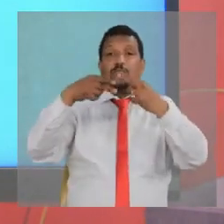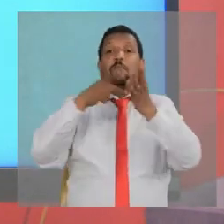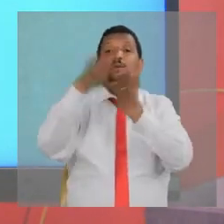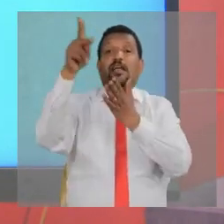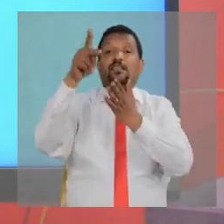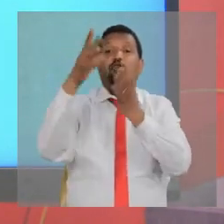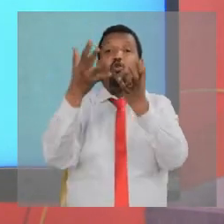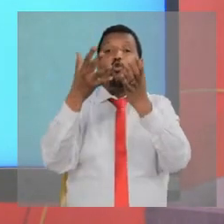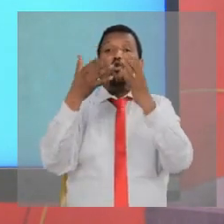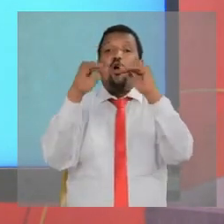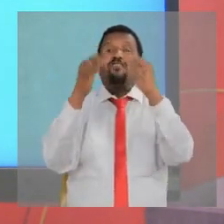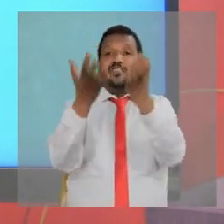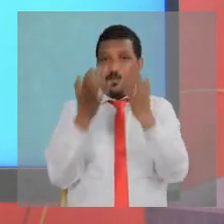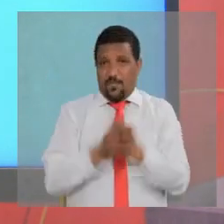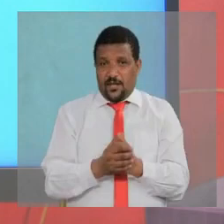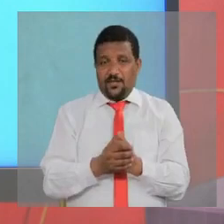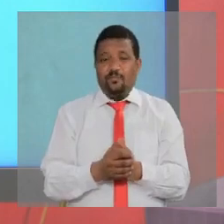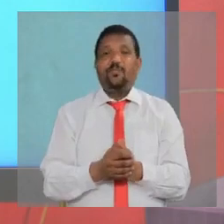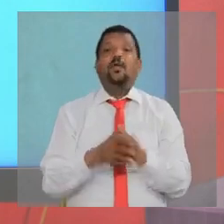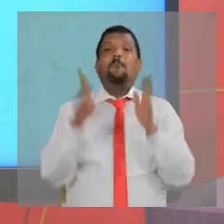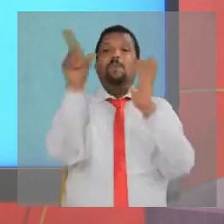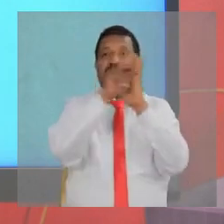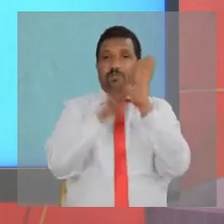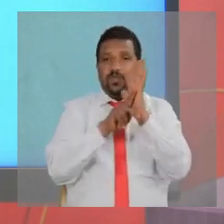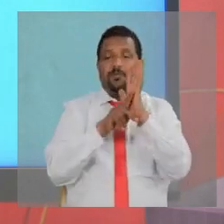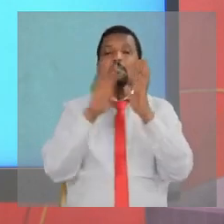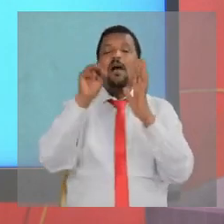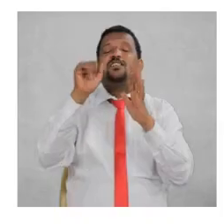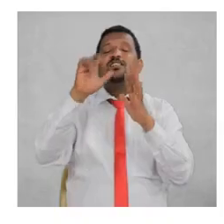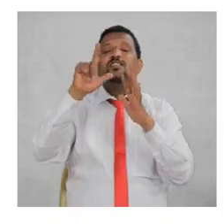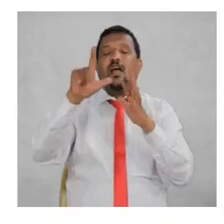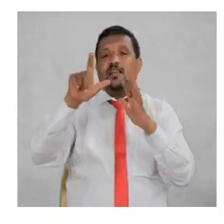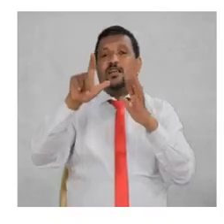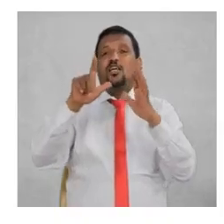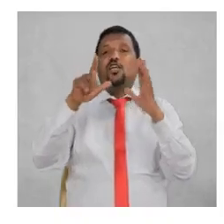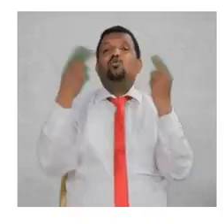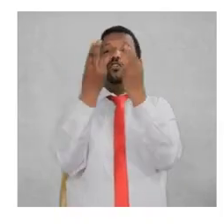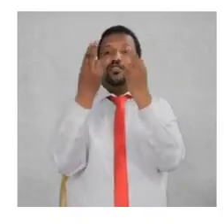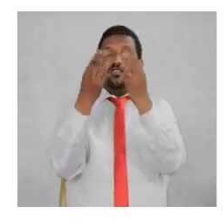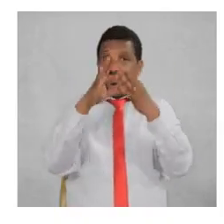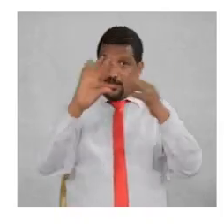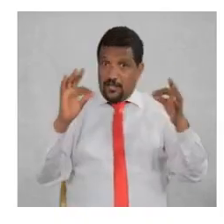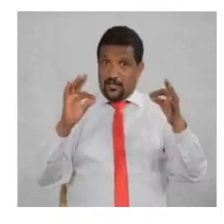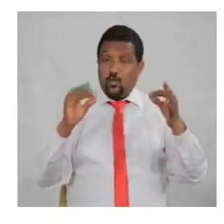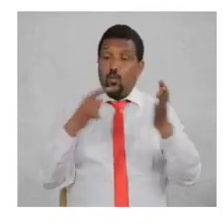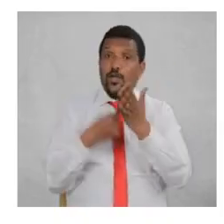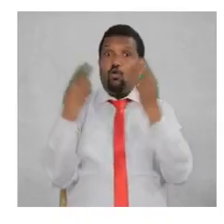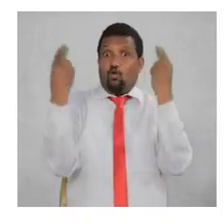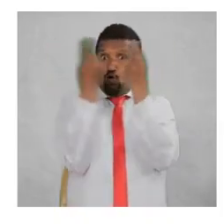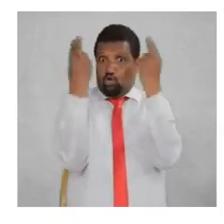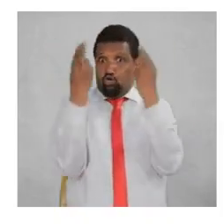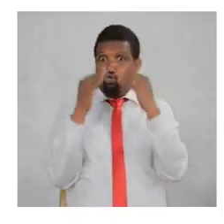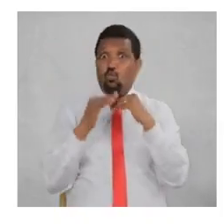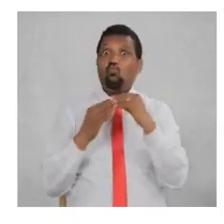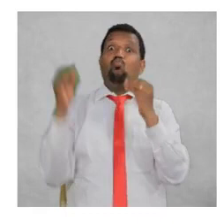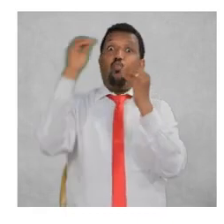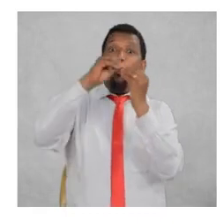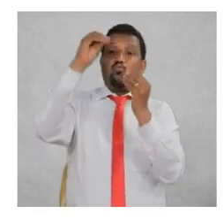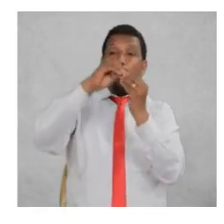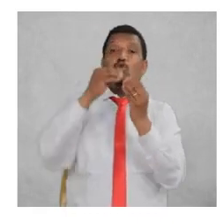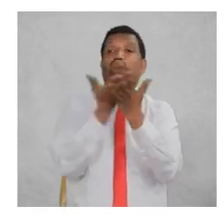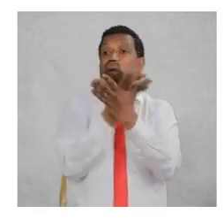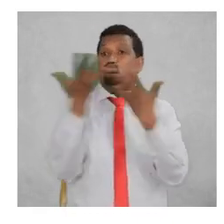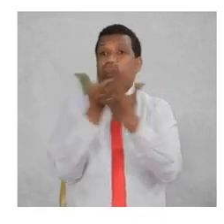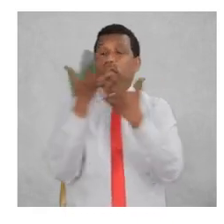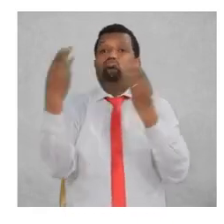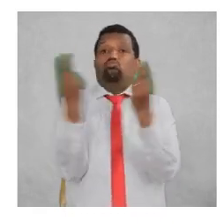demanded. The principle of diminishing marginal utility states that as we consume more and more of a